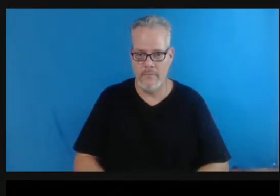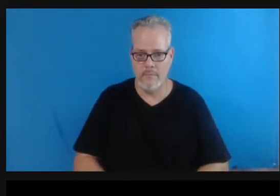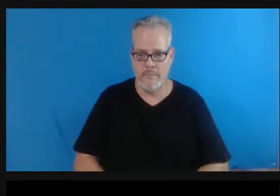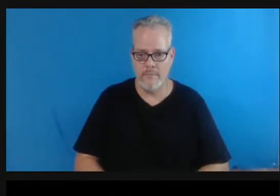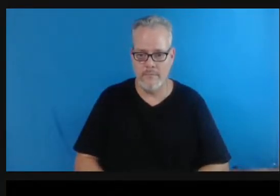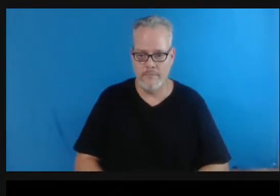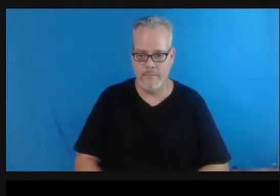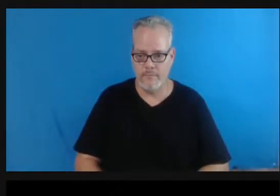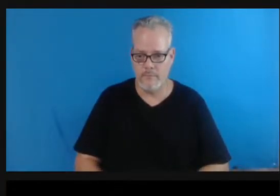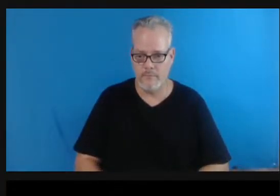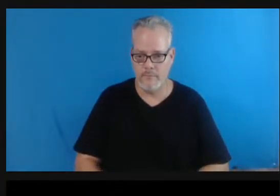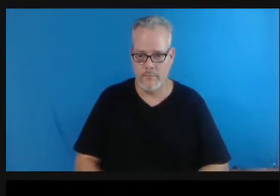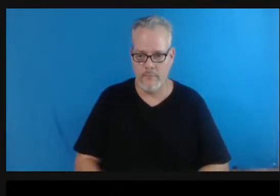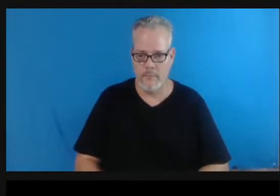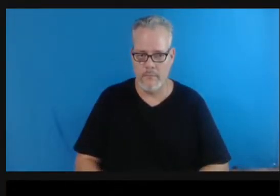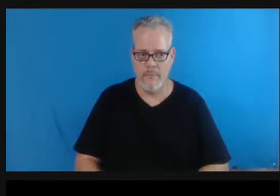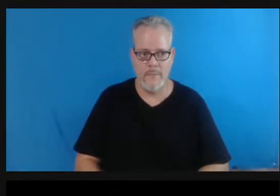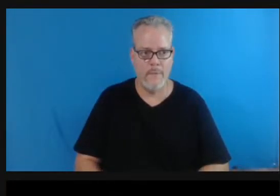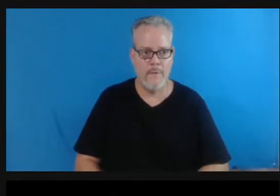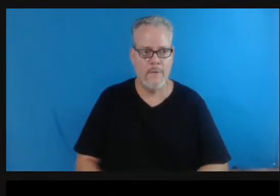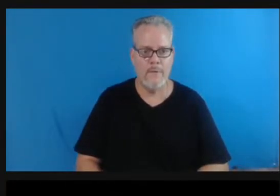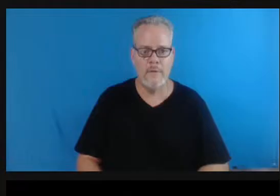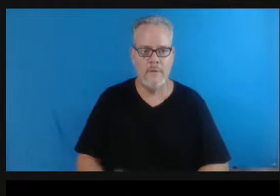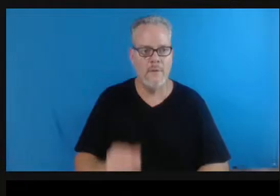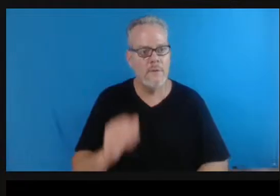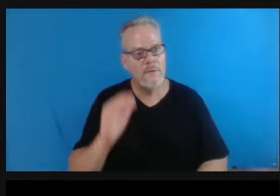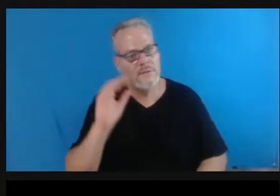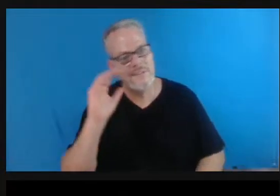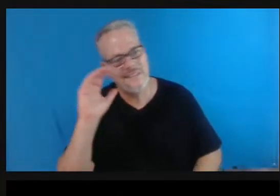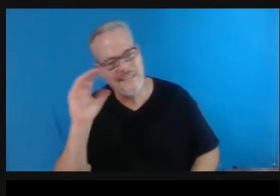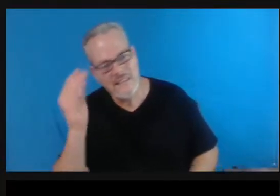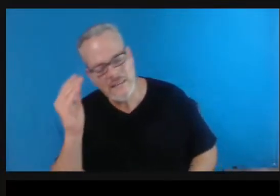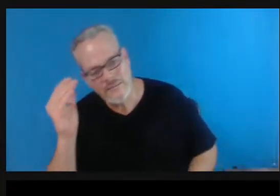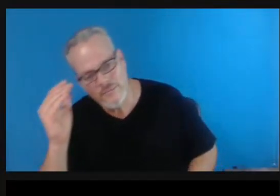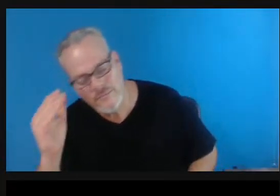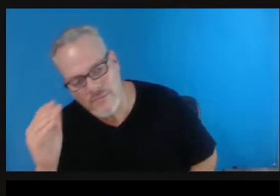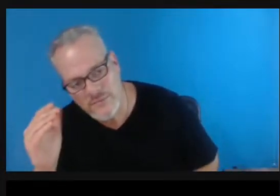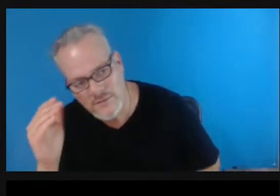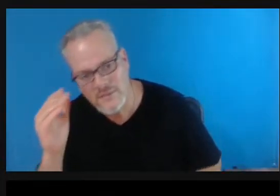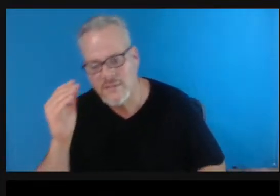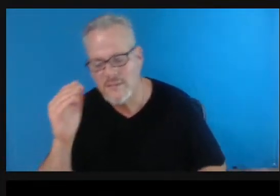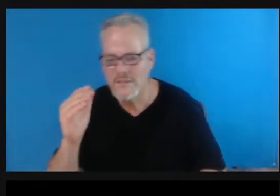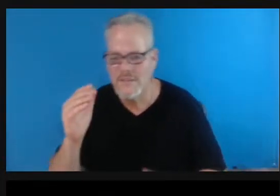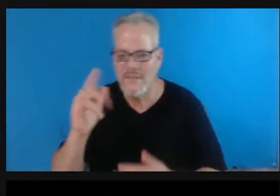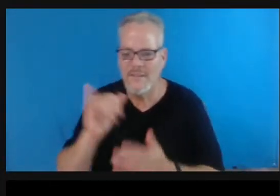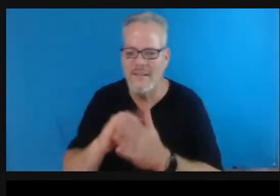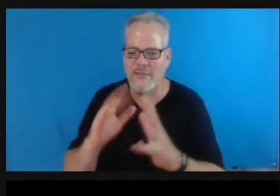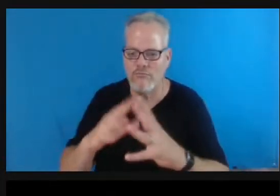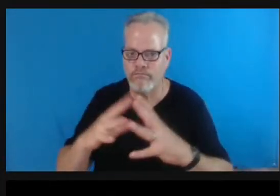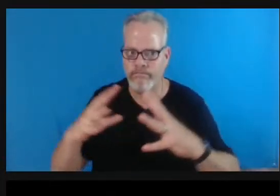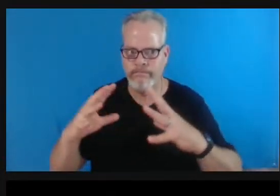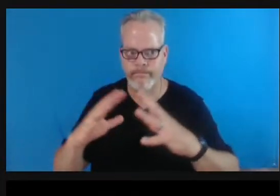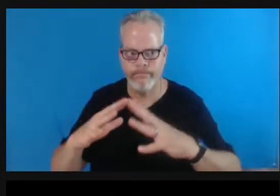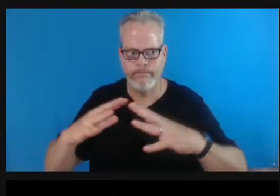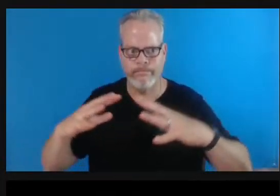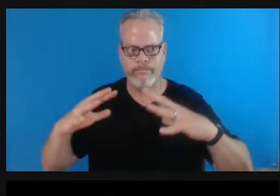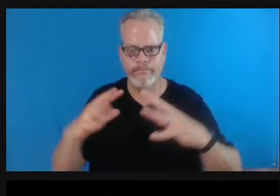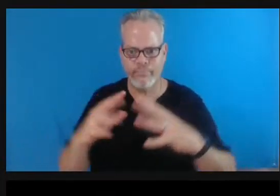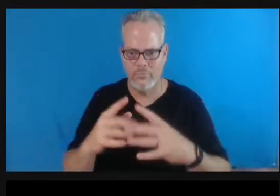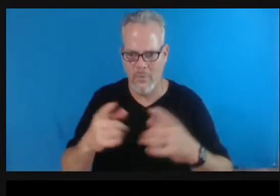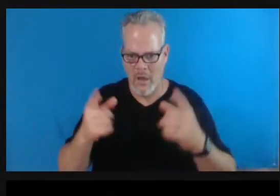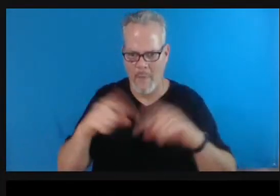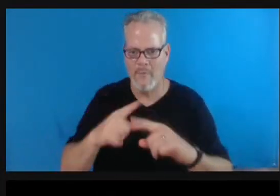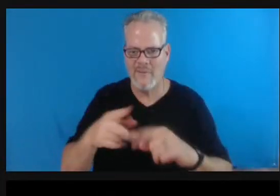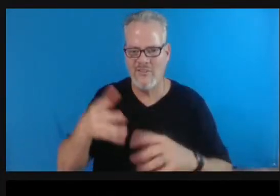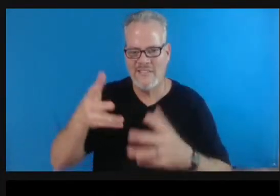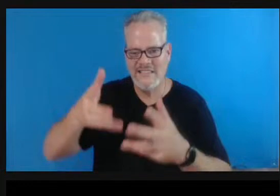Interesting, because almost like an inflation of the flows, but for the whole crater floor on the eastern side here. Here's the remains of those